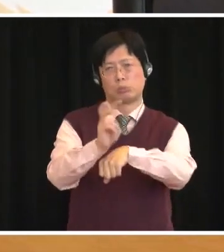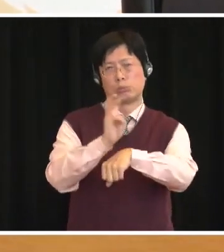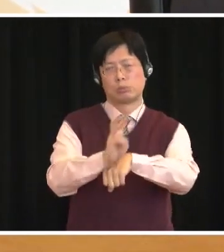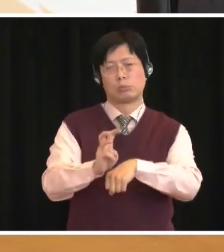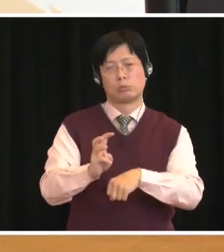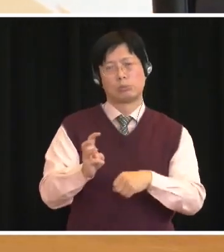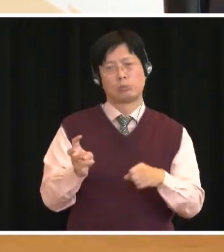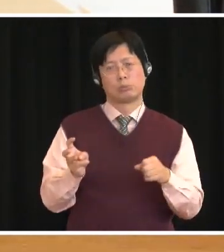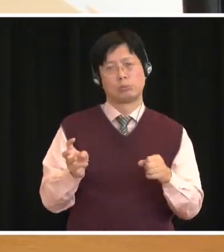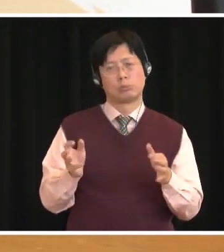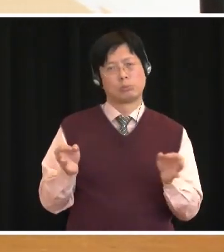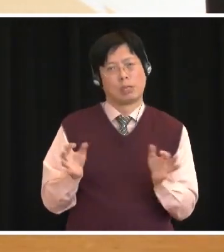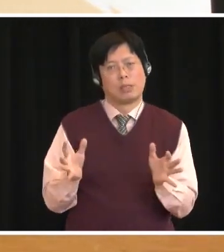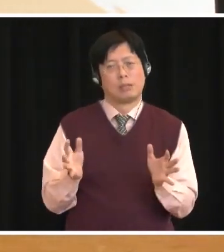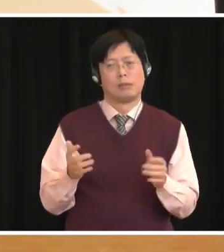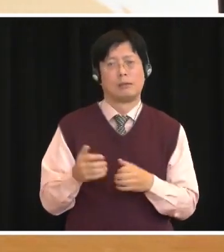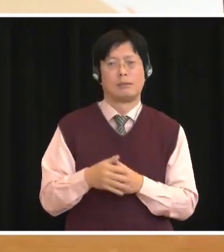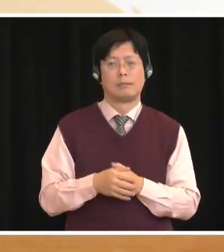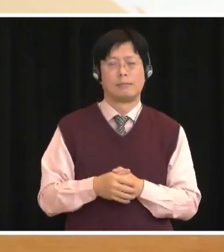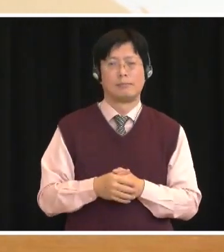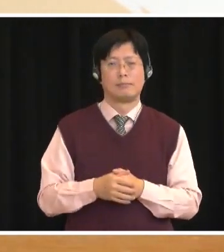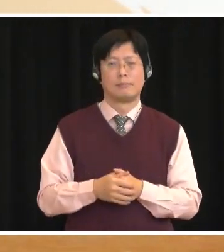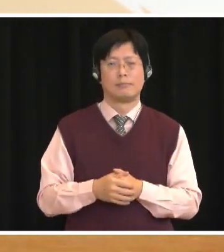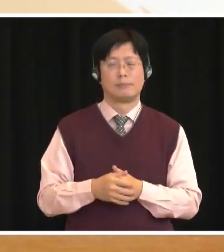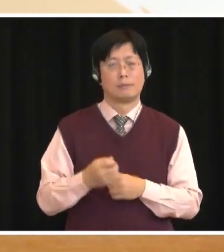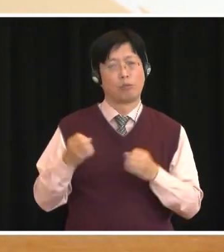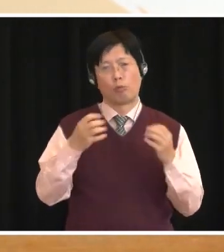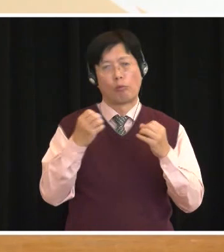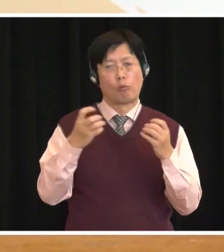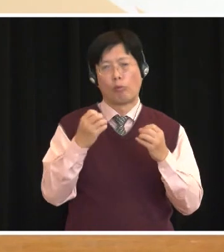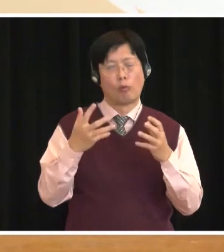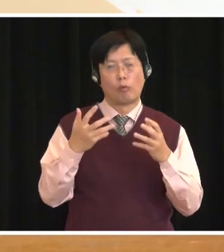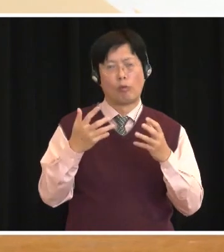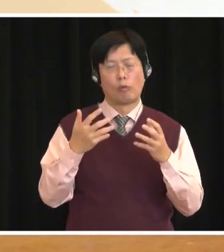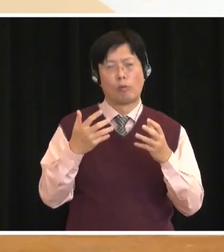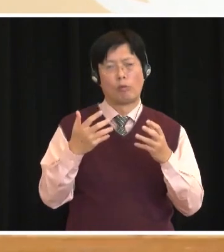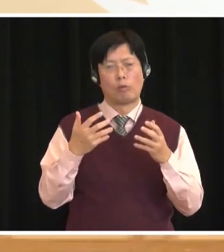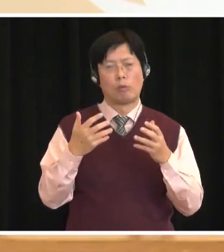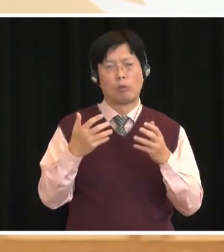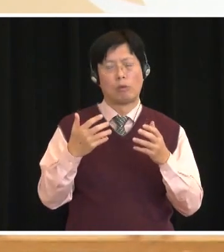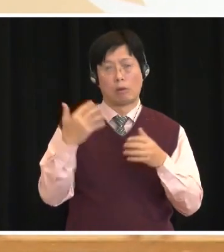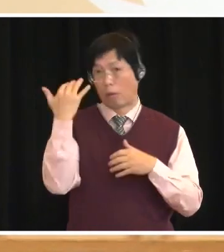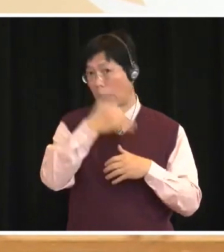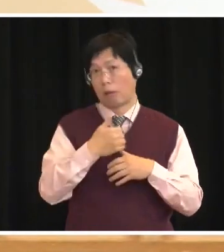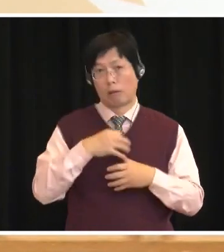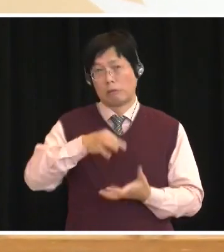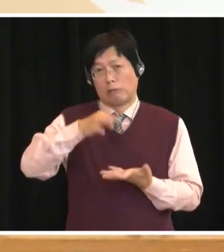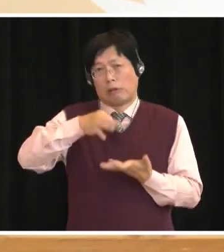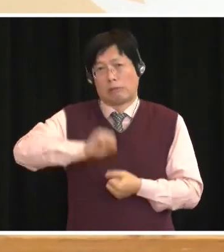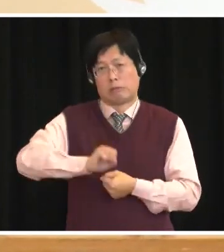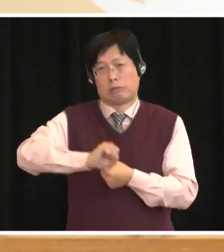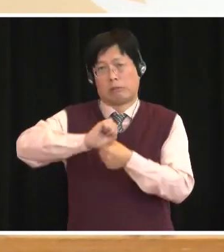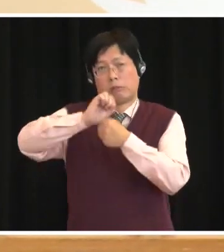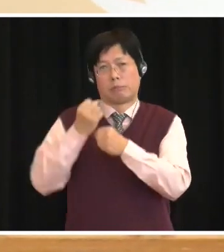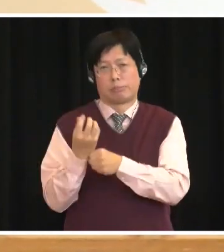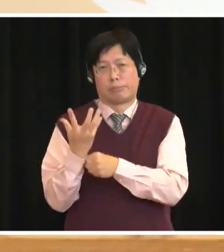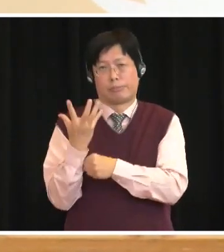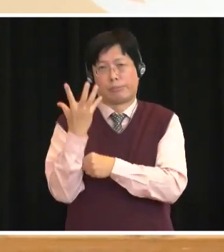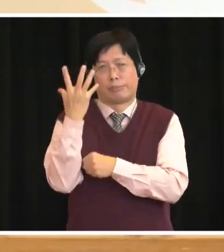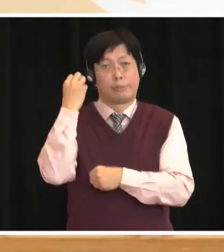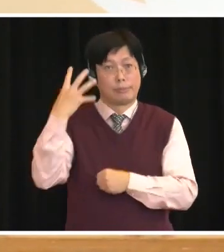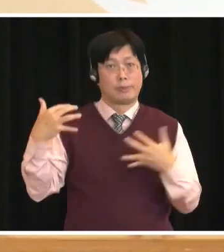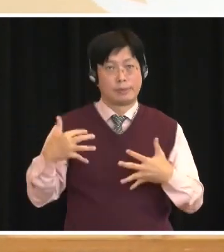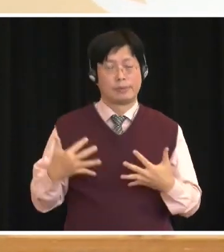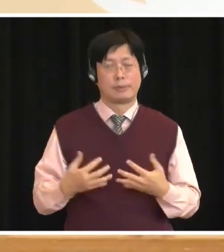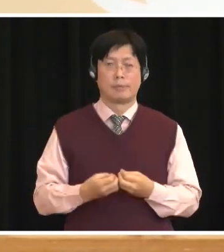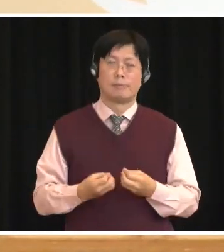questions. So I think we have enough information on the issues that were raised